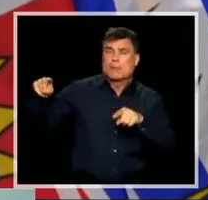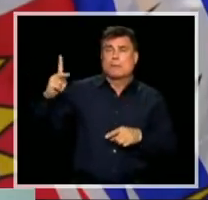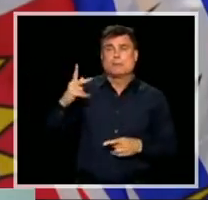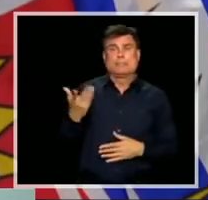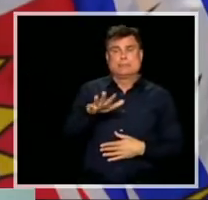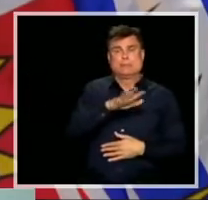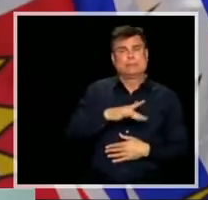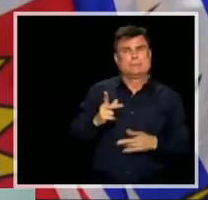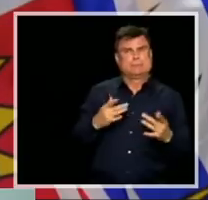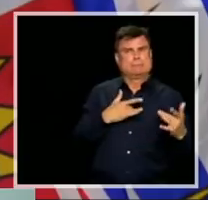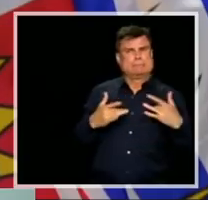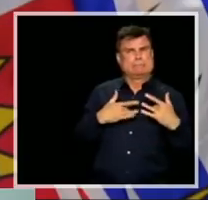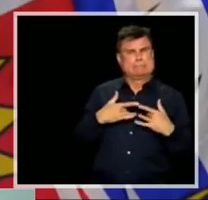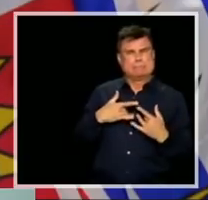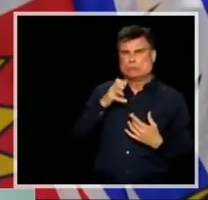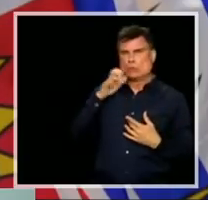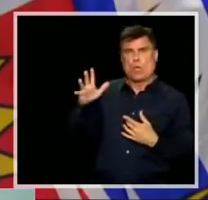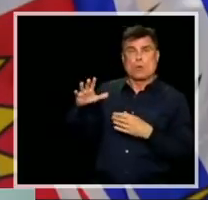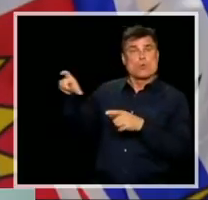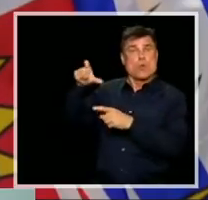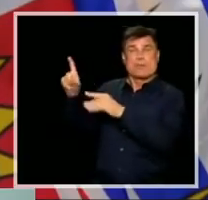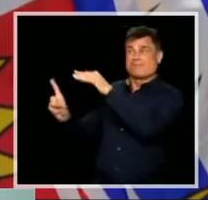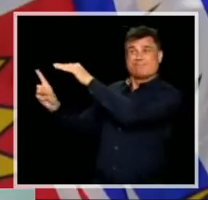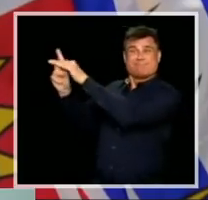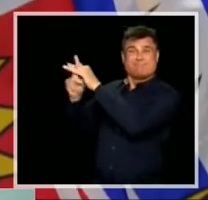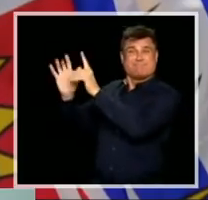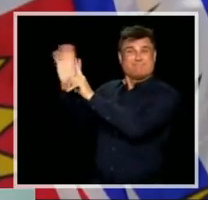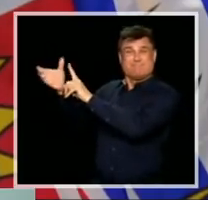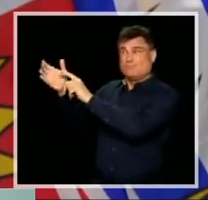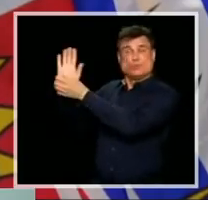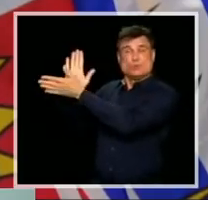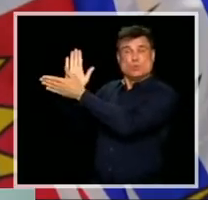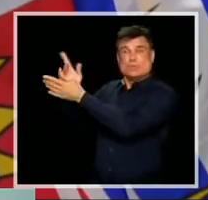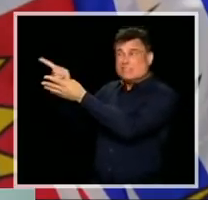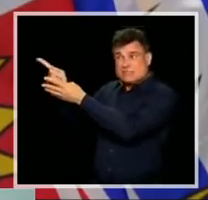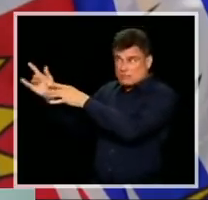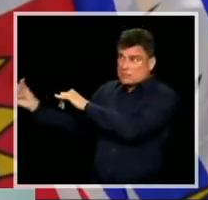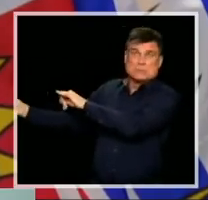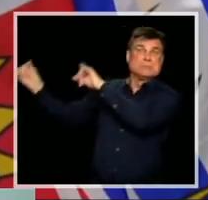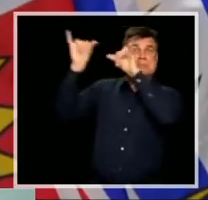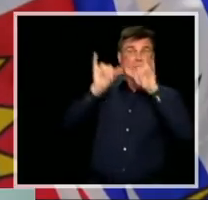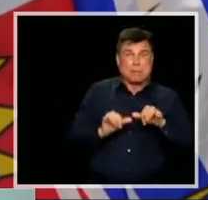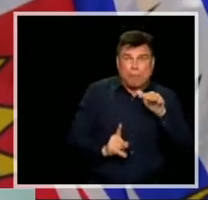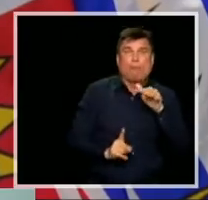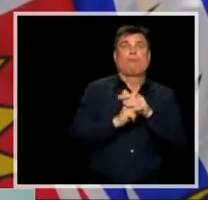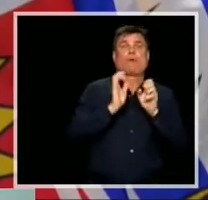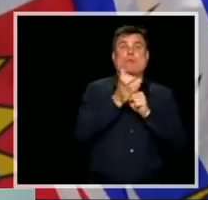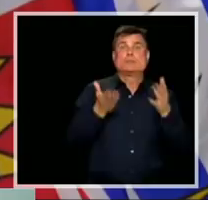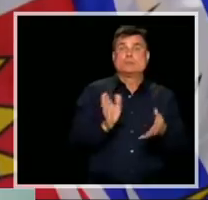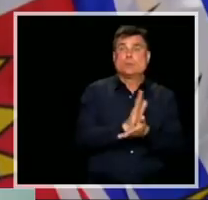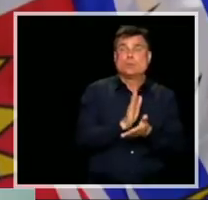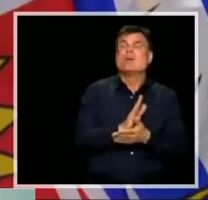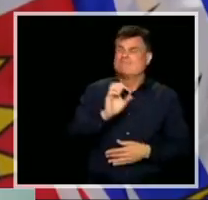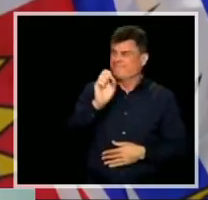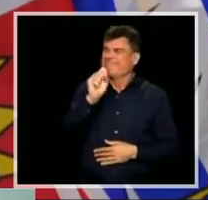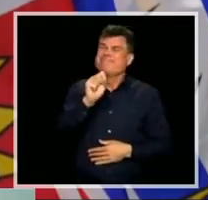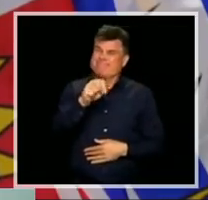into the situation. So this is why we need to continue to be so vigilant about any risks that we might